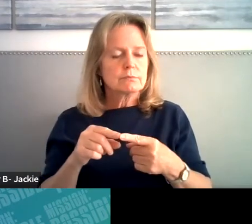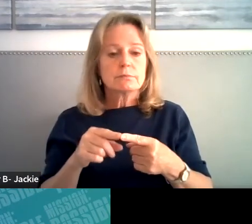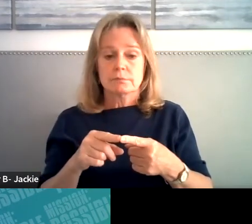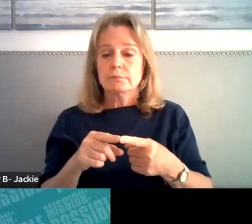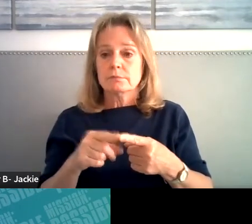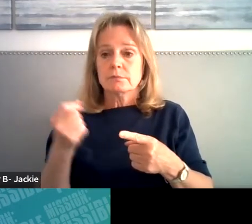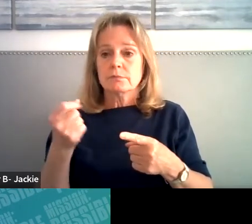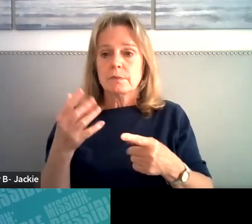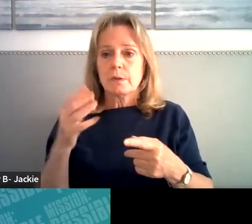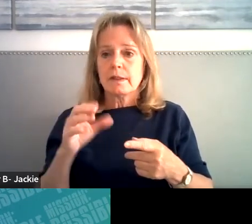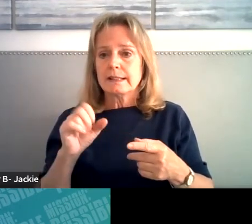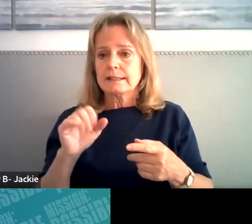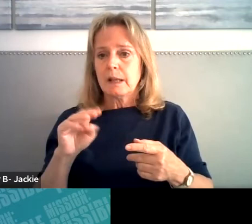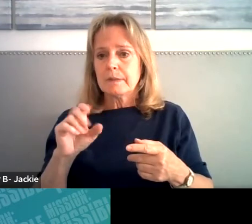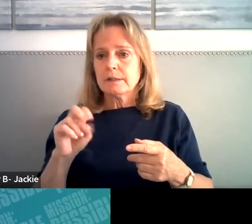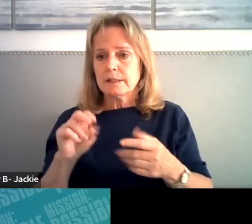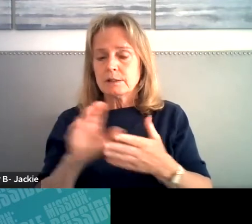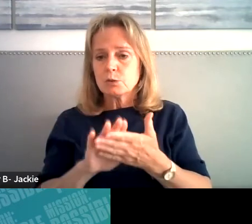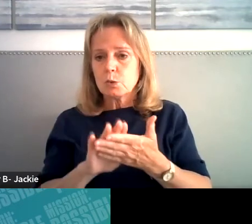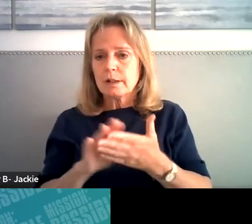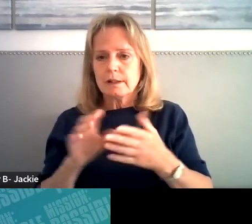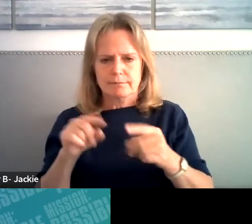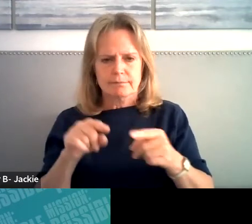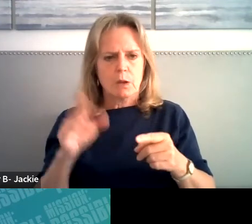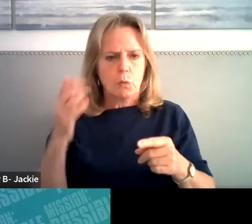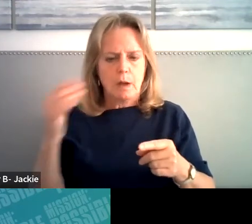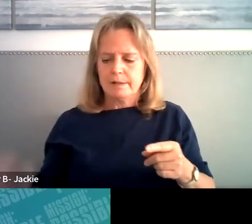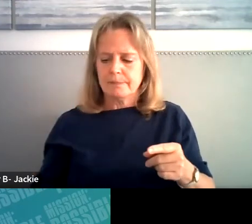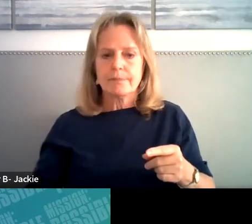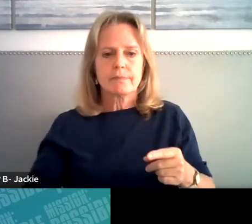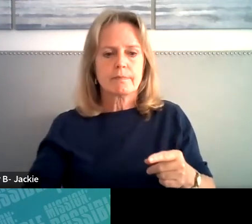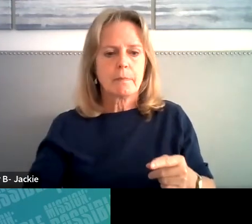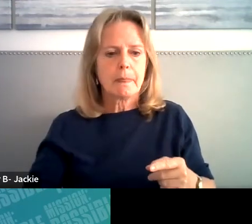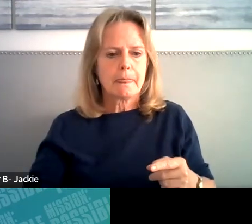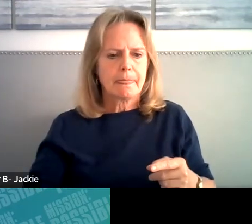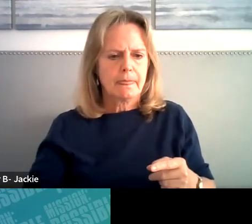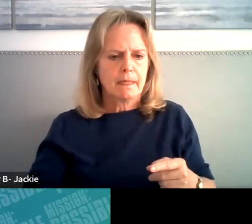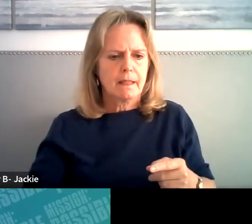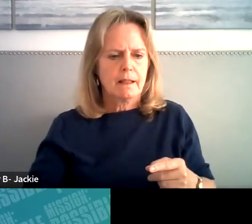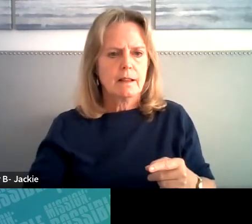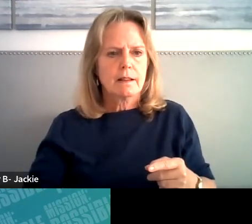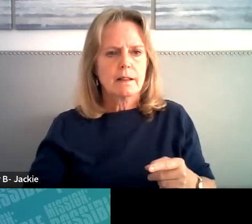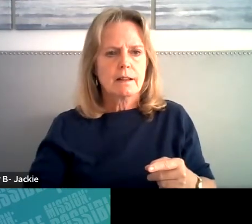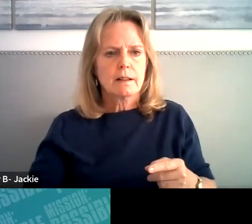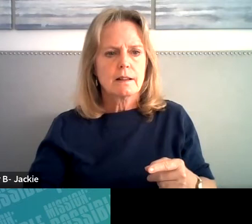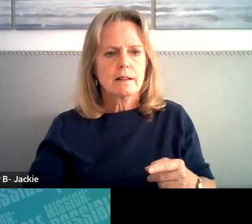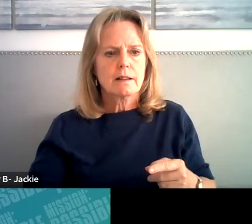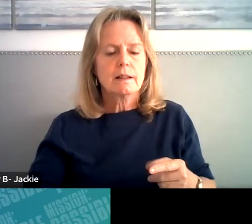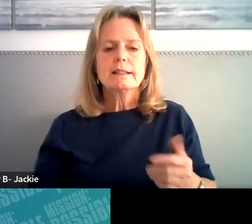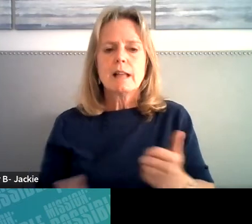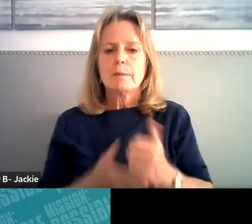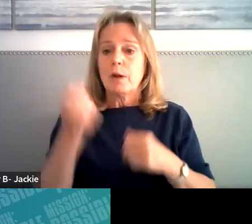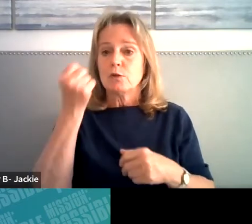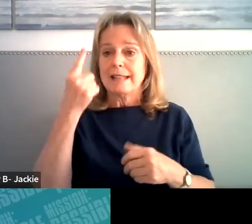with Simon Sinek's Golden Circle of Why, which is a good representation of understanding our purpose